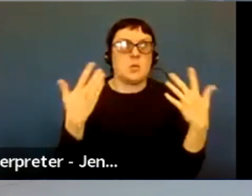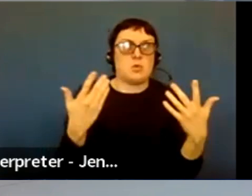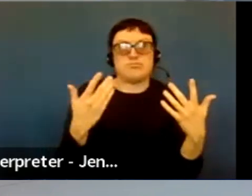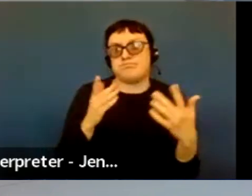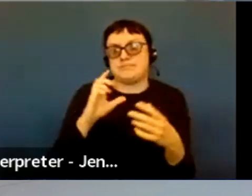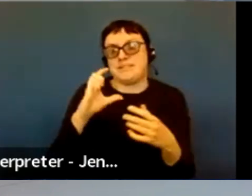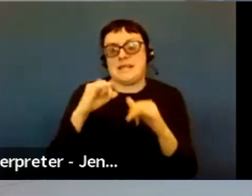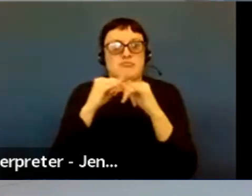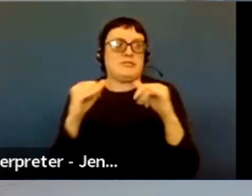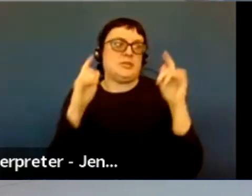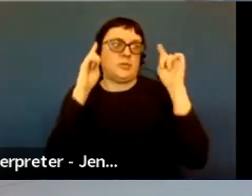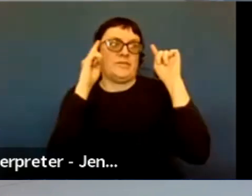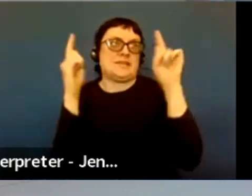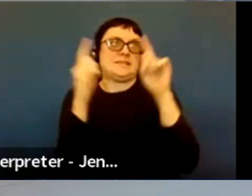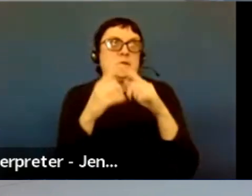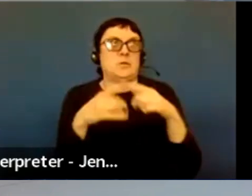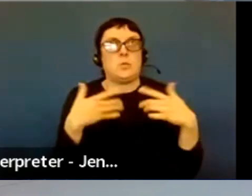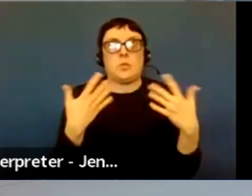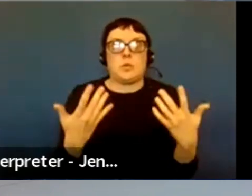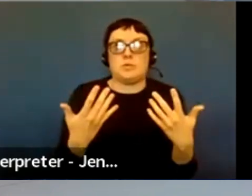or to Cambridge